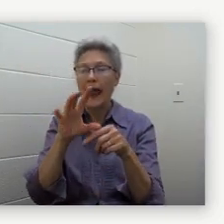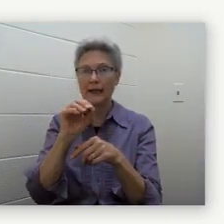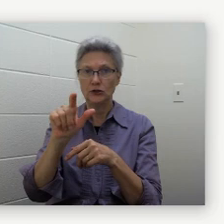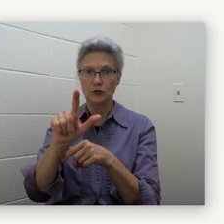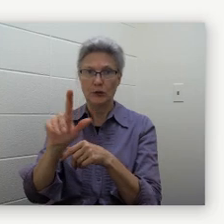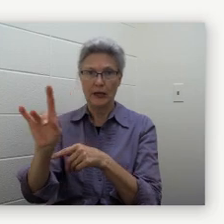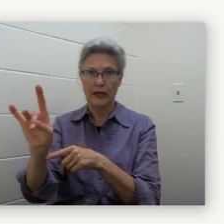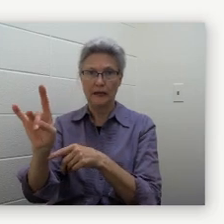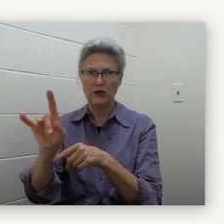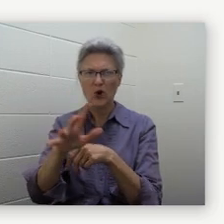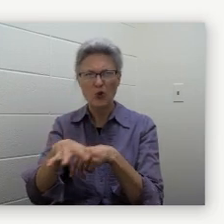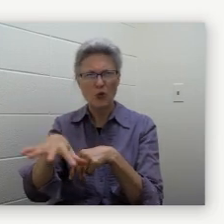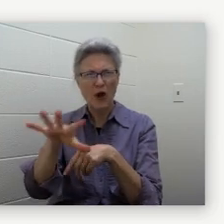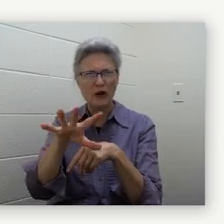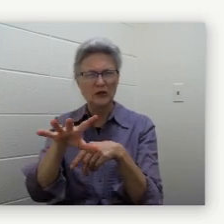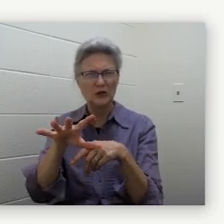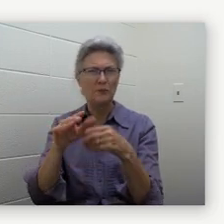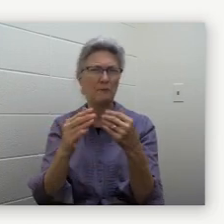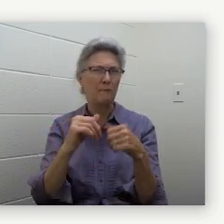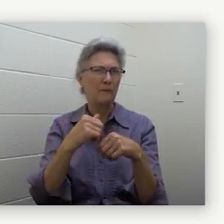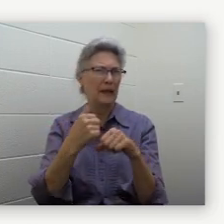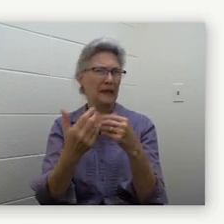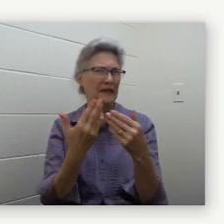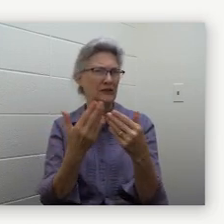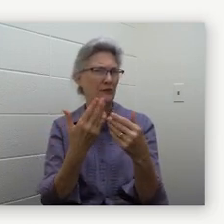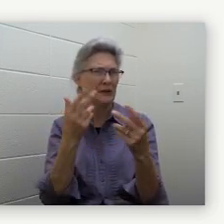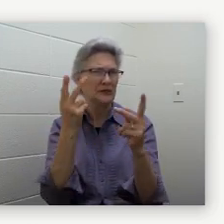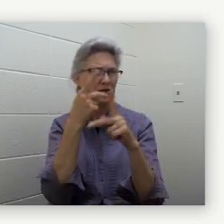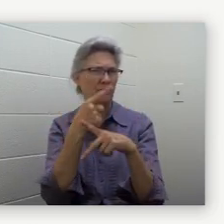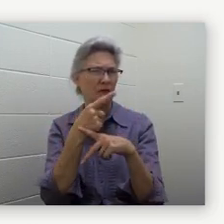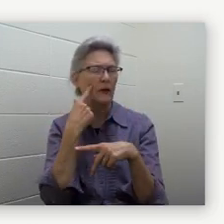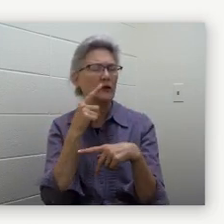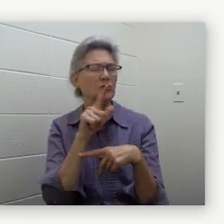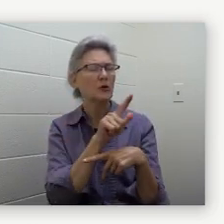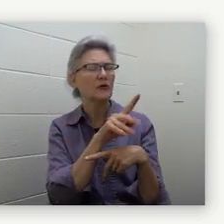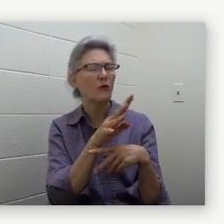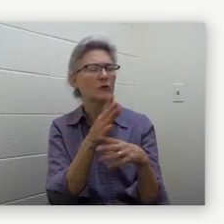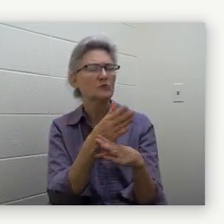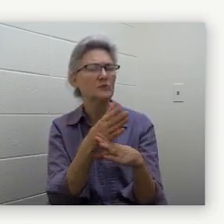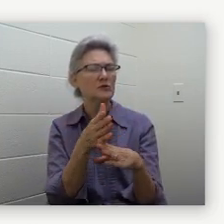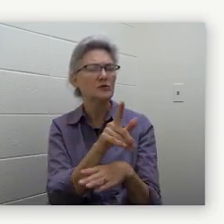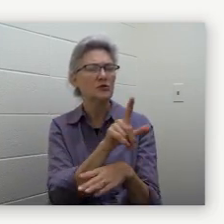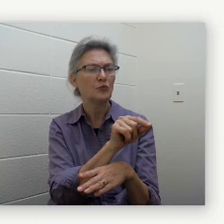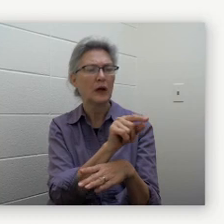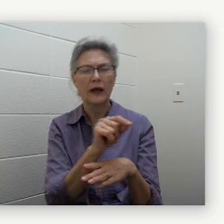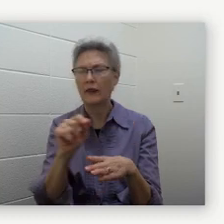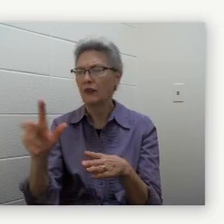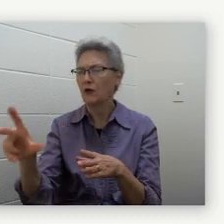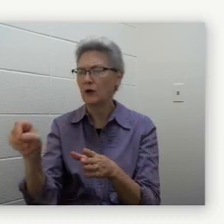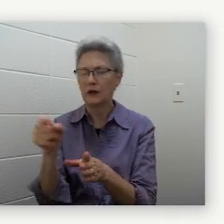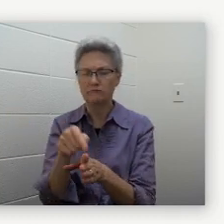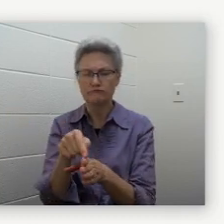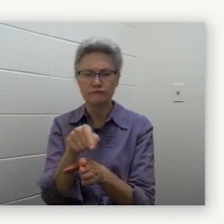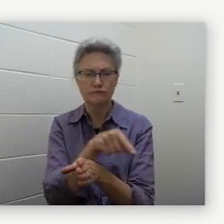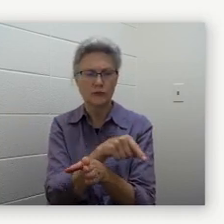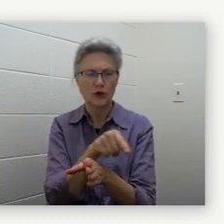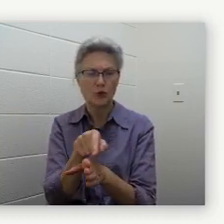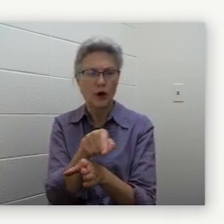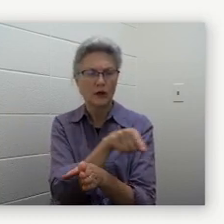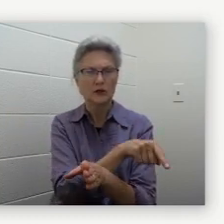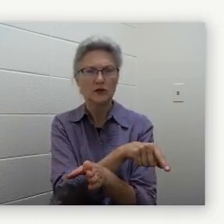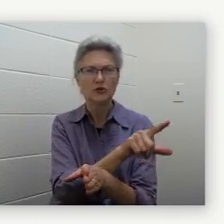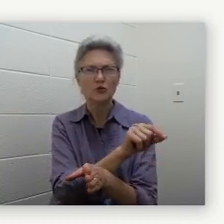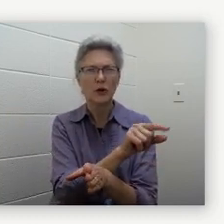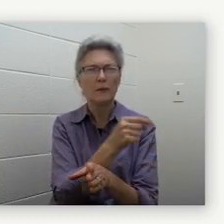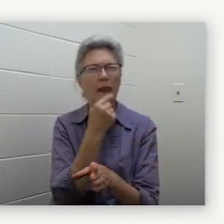solve. So I know that 24 is between 20 and 30. So I could round it to 20. But